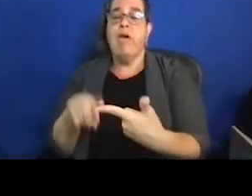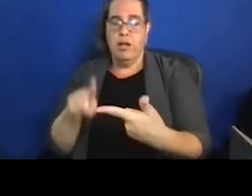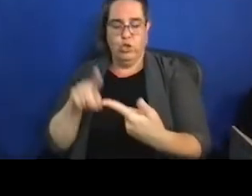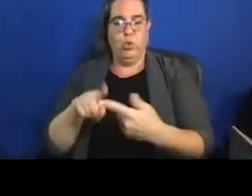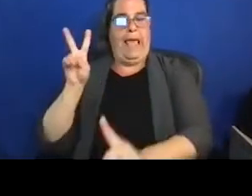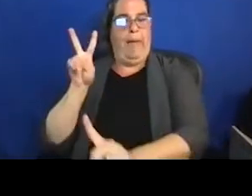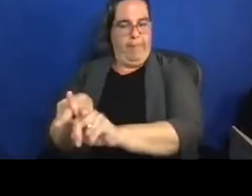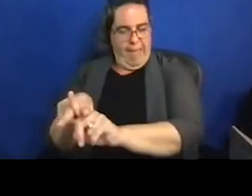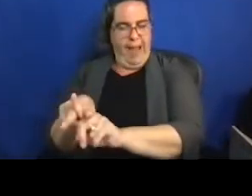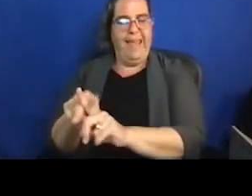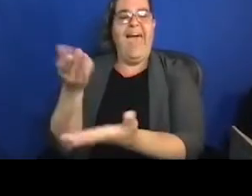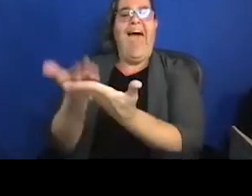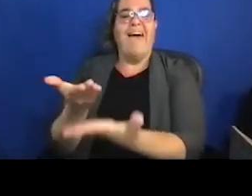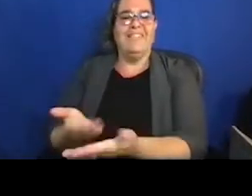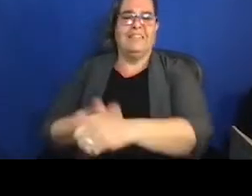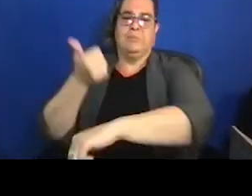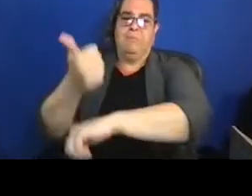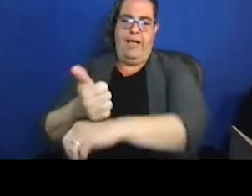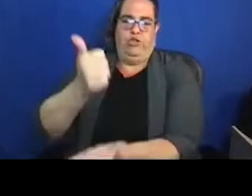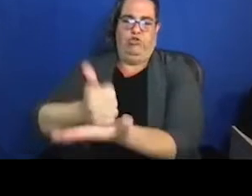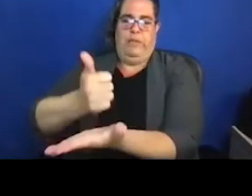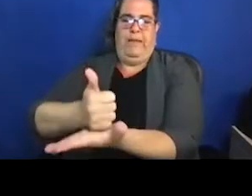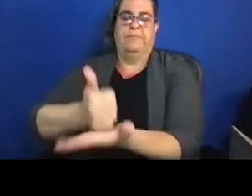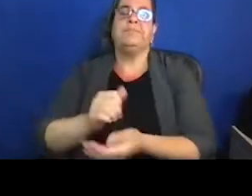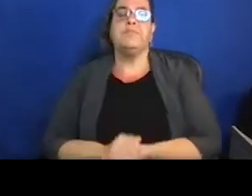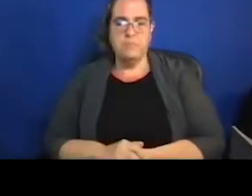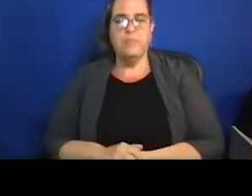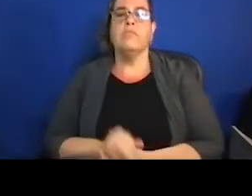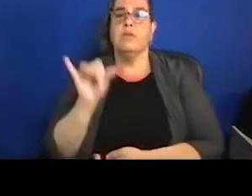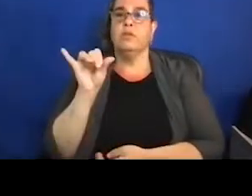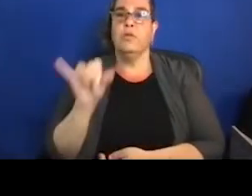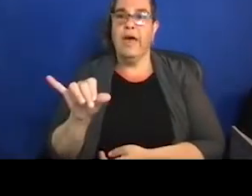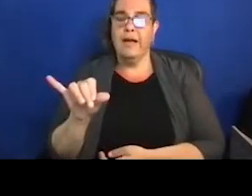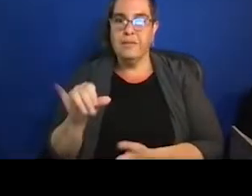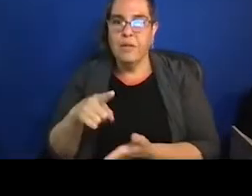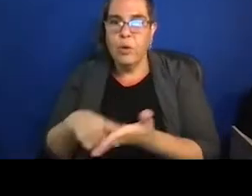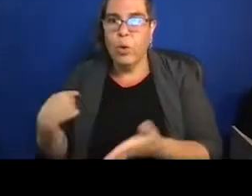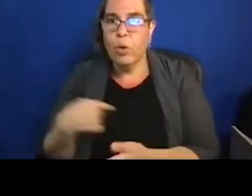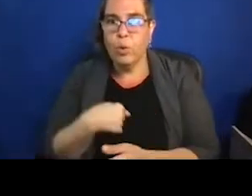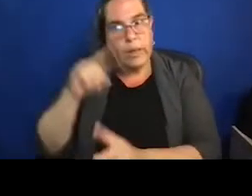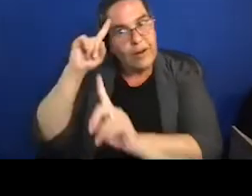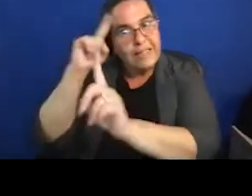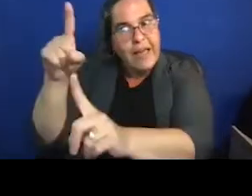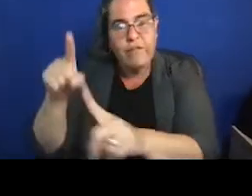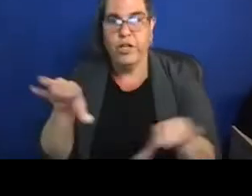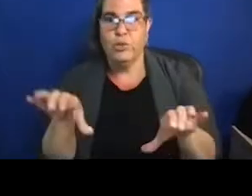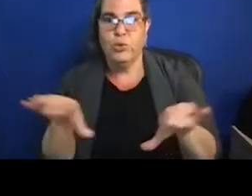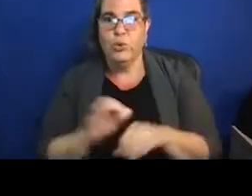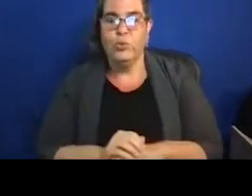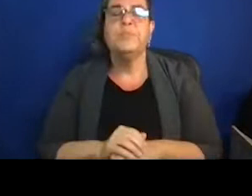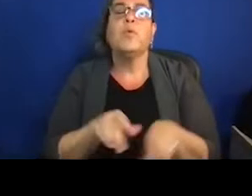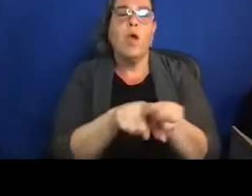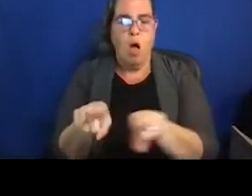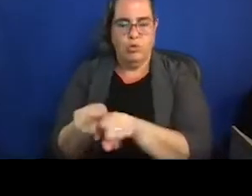implement evidence-based treatments. And so that's what we were endeavoring to do. We also received a